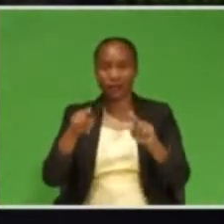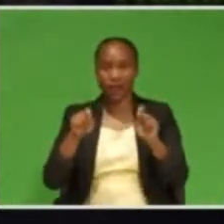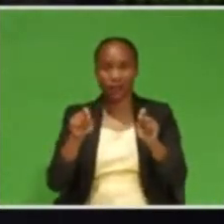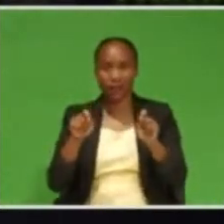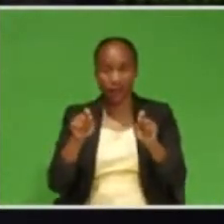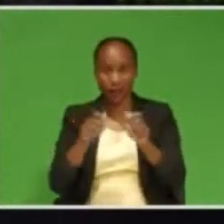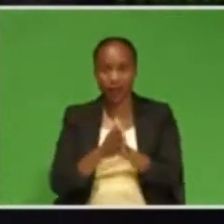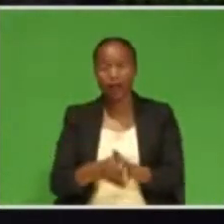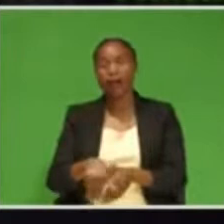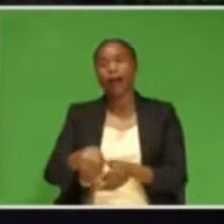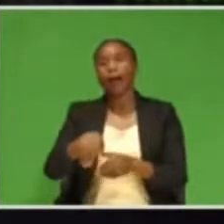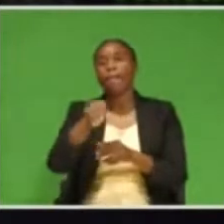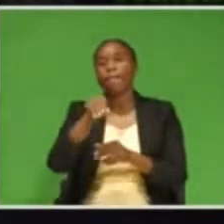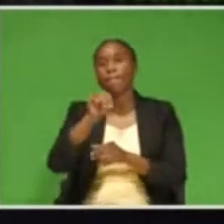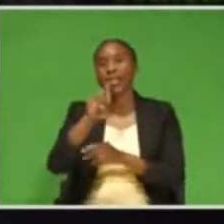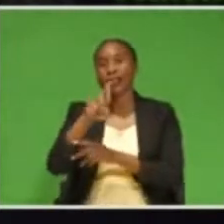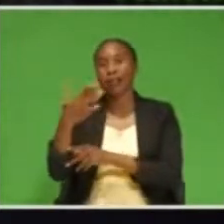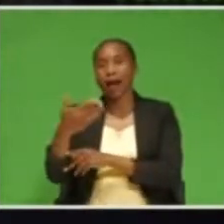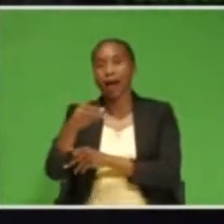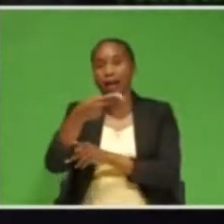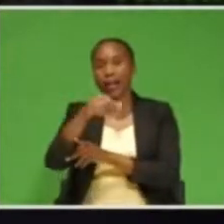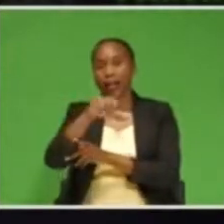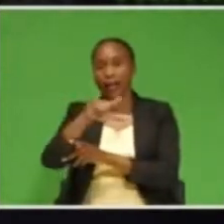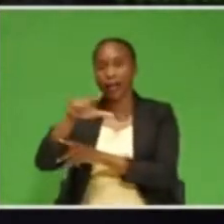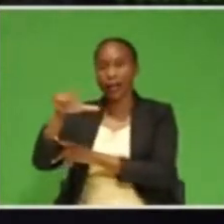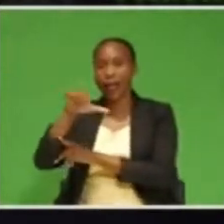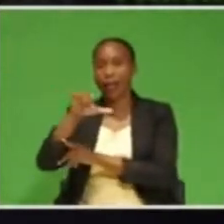Mr. Gordon Hill Lewis,